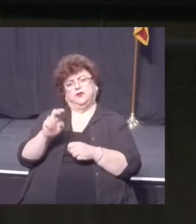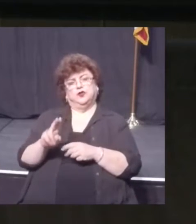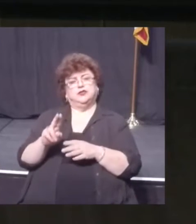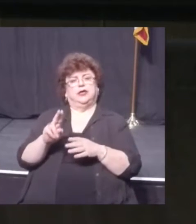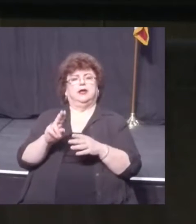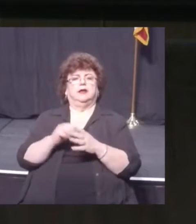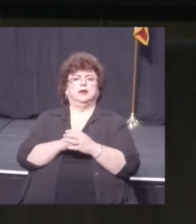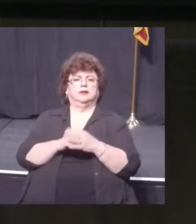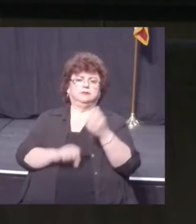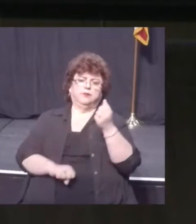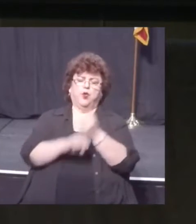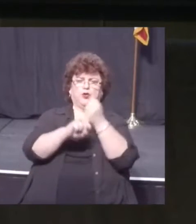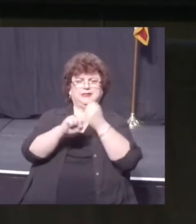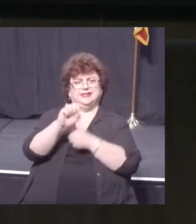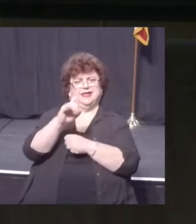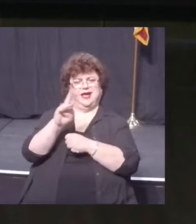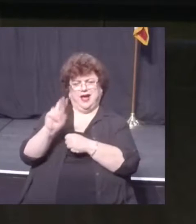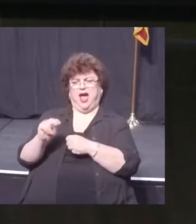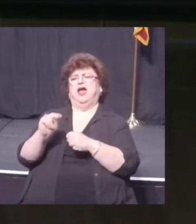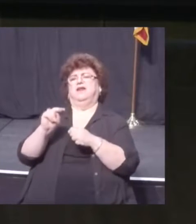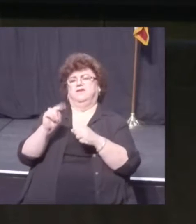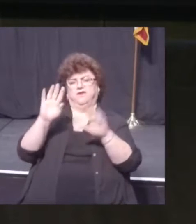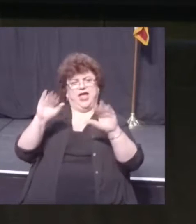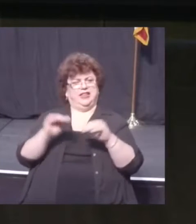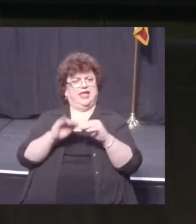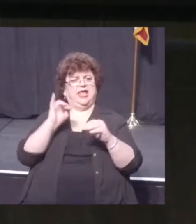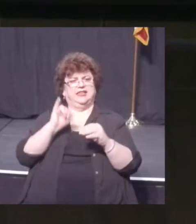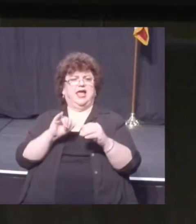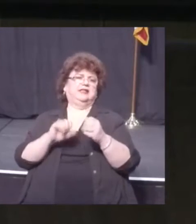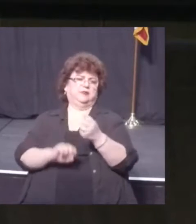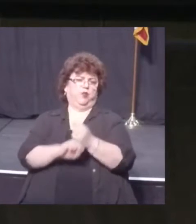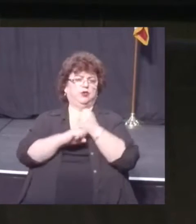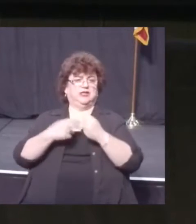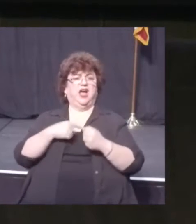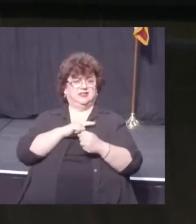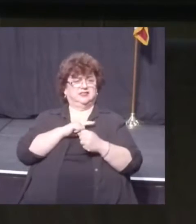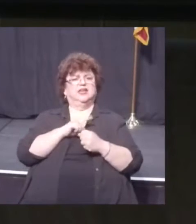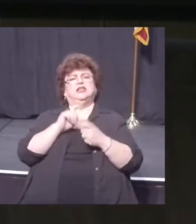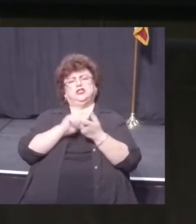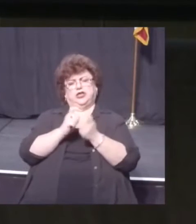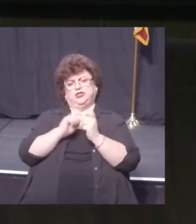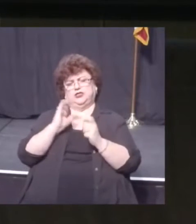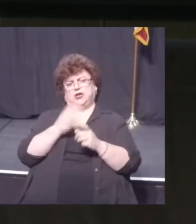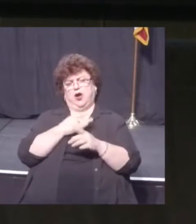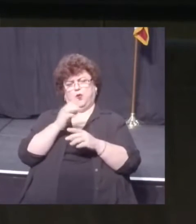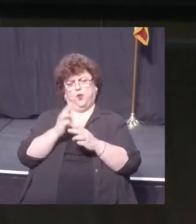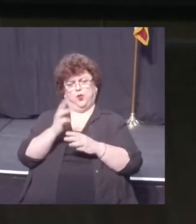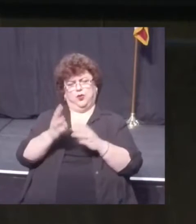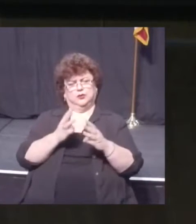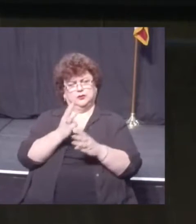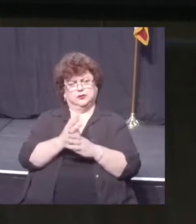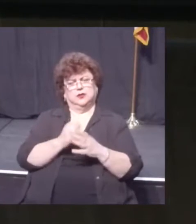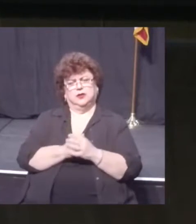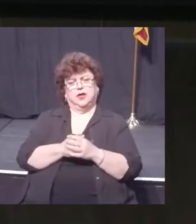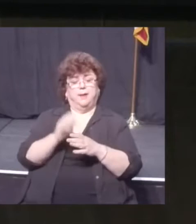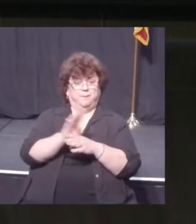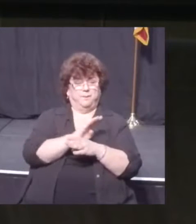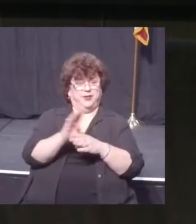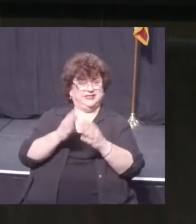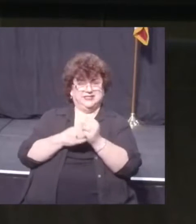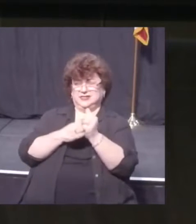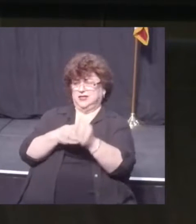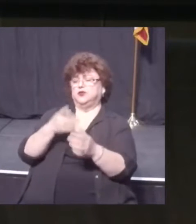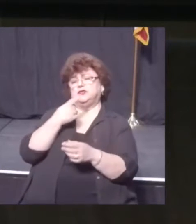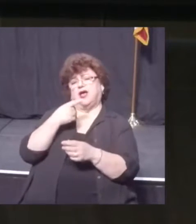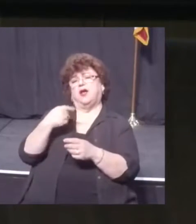Silicon Valley, and that what powers us changes our world. It's true. Business leaders